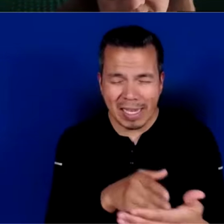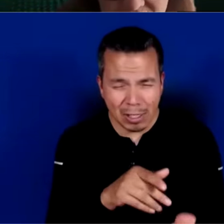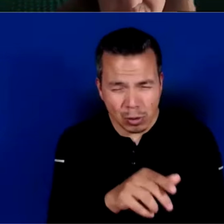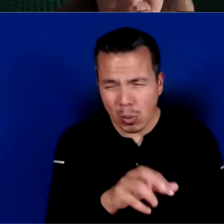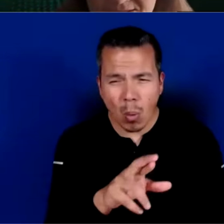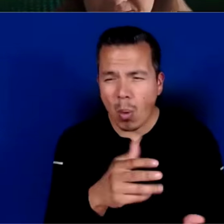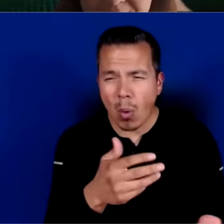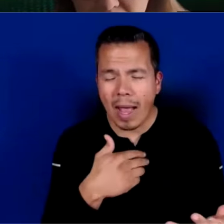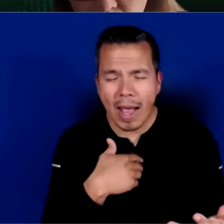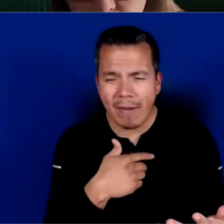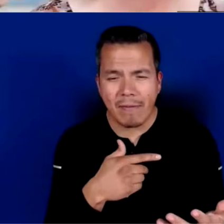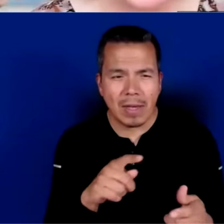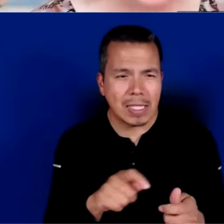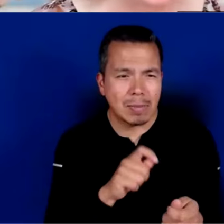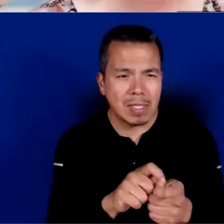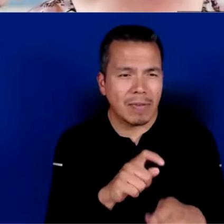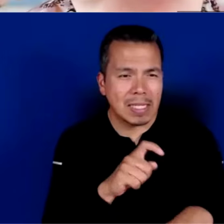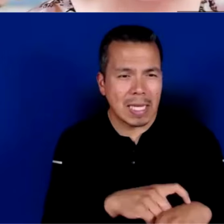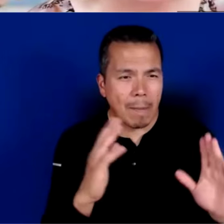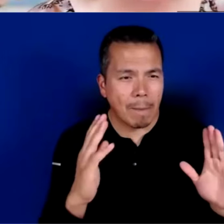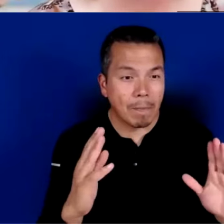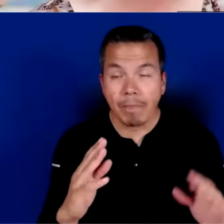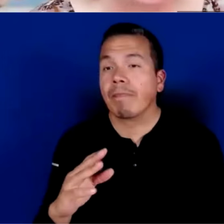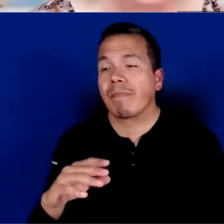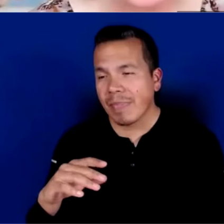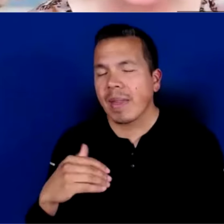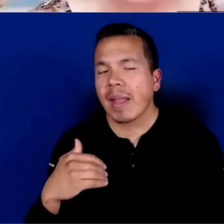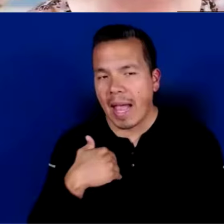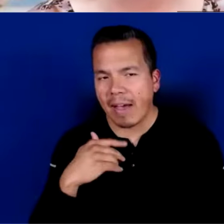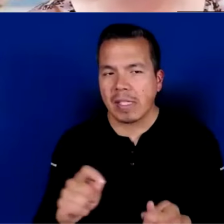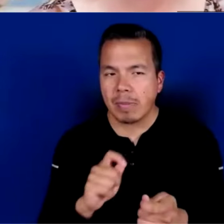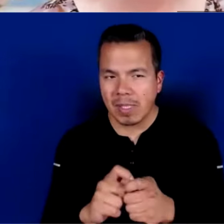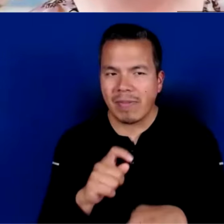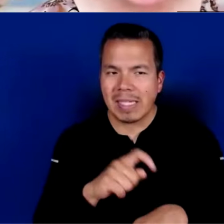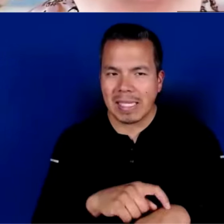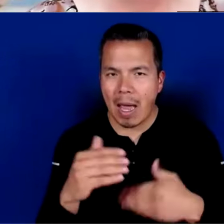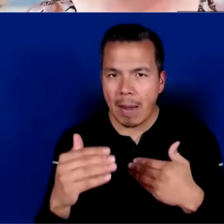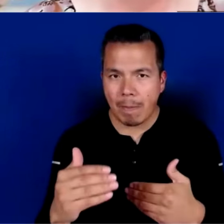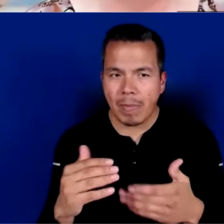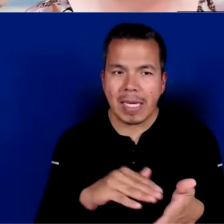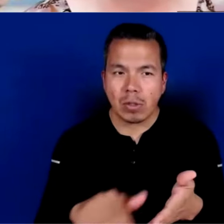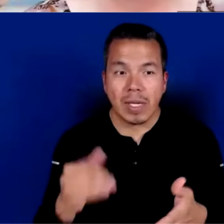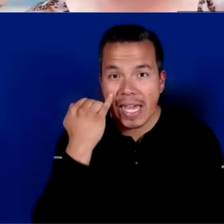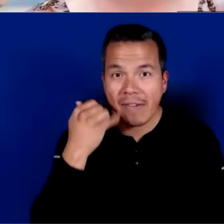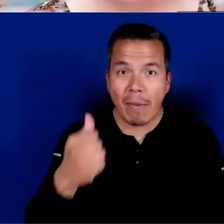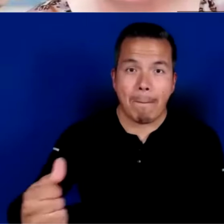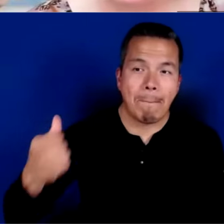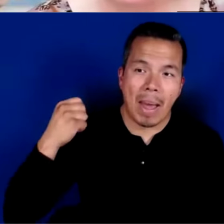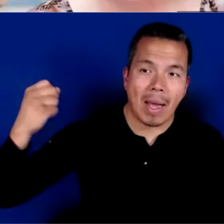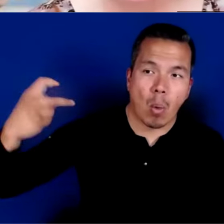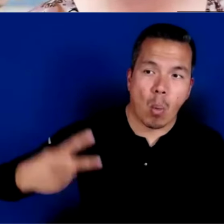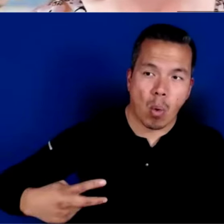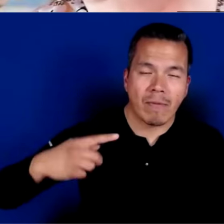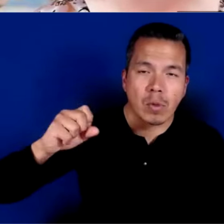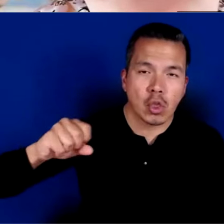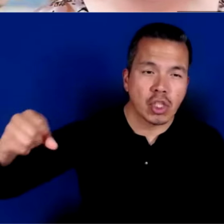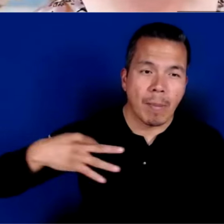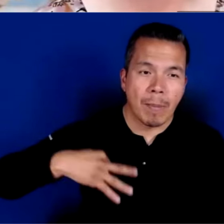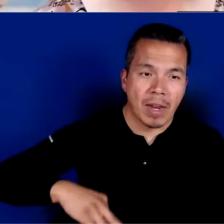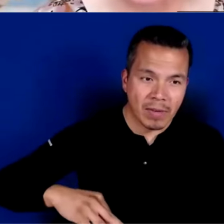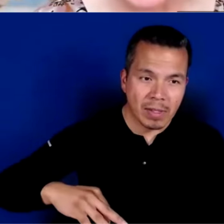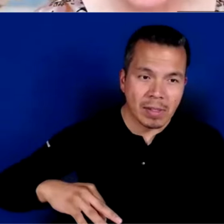certain spend down period? There's actually a specific exclusion. So if you receive a back award of Social Security benefits,